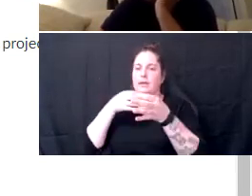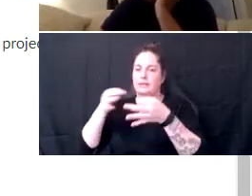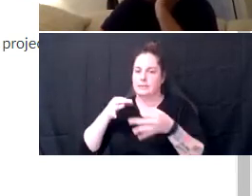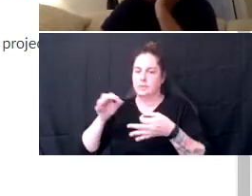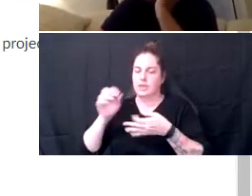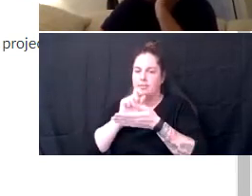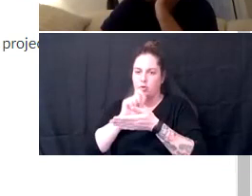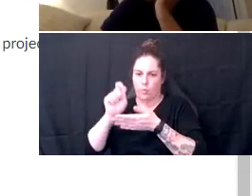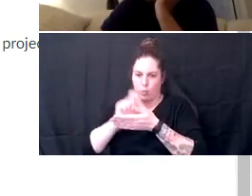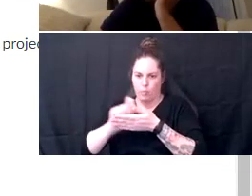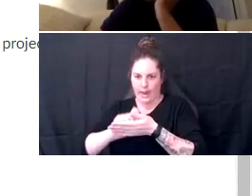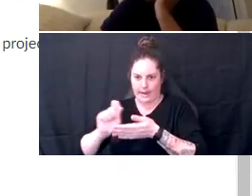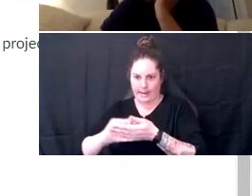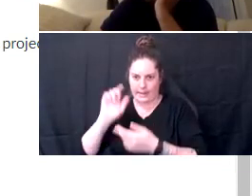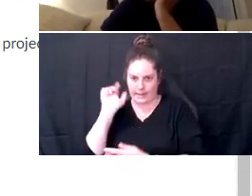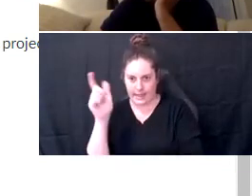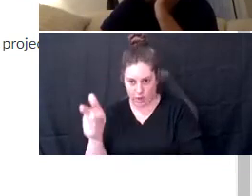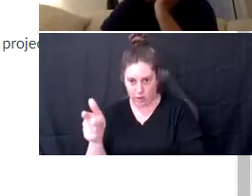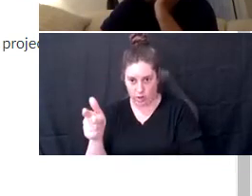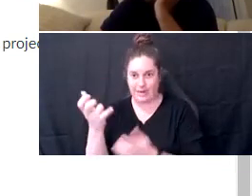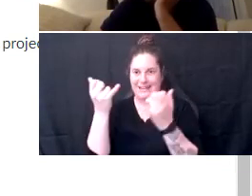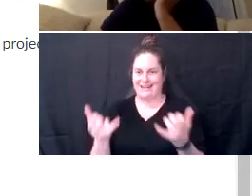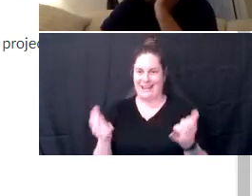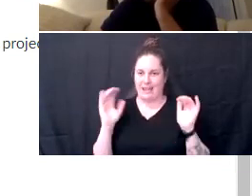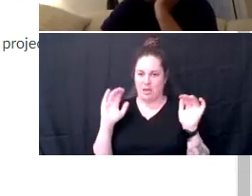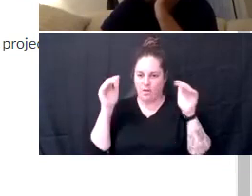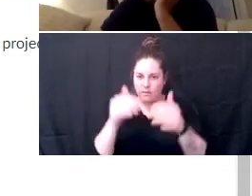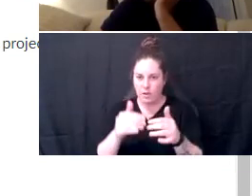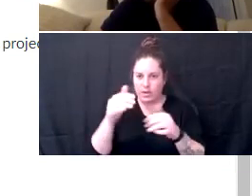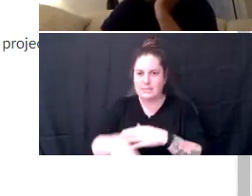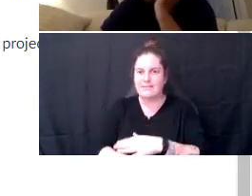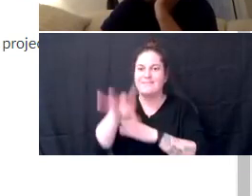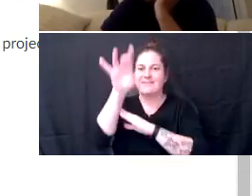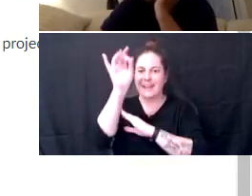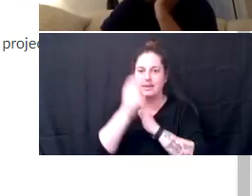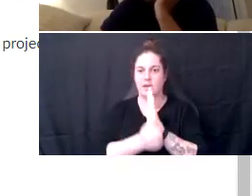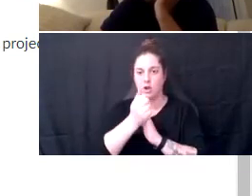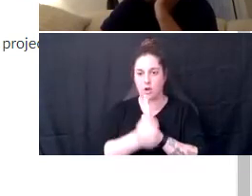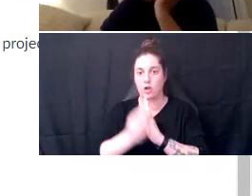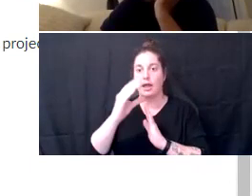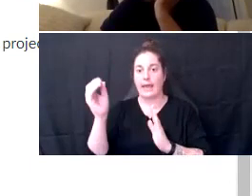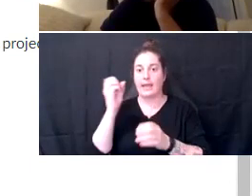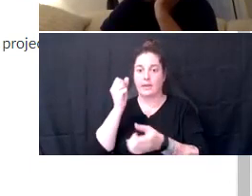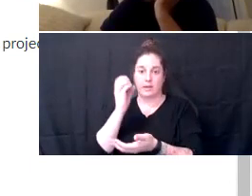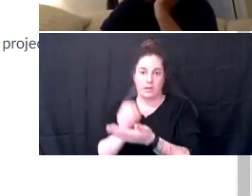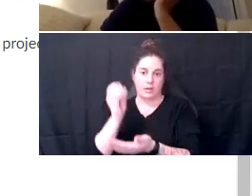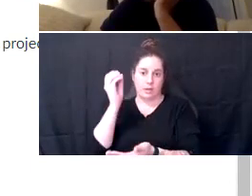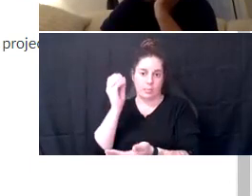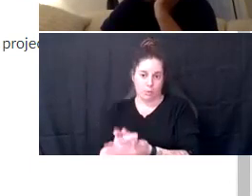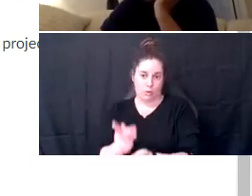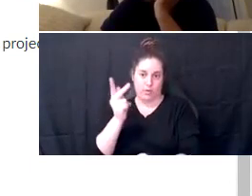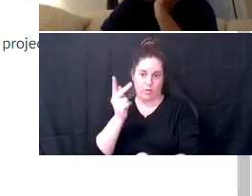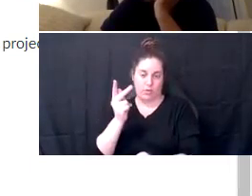focus on is finding an article and getting it approved. Okay? All